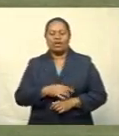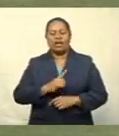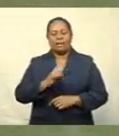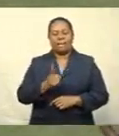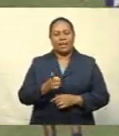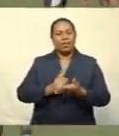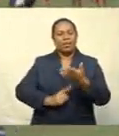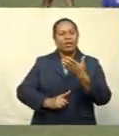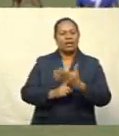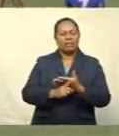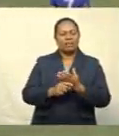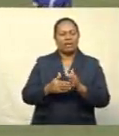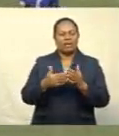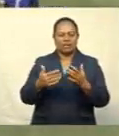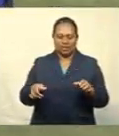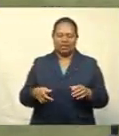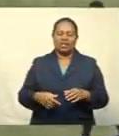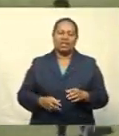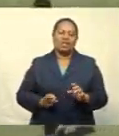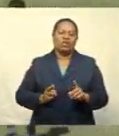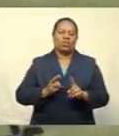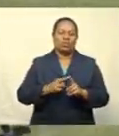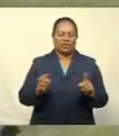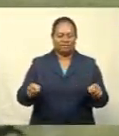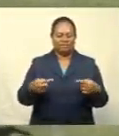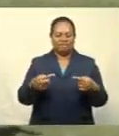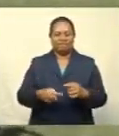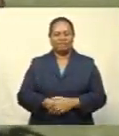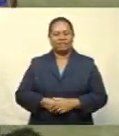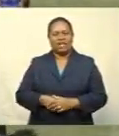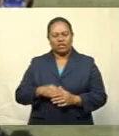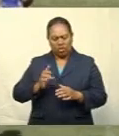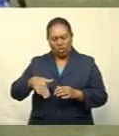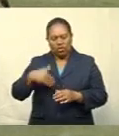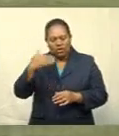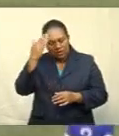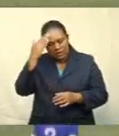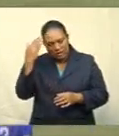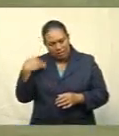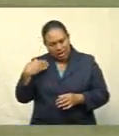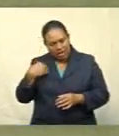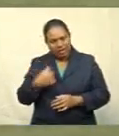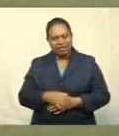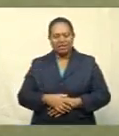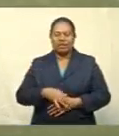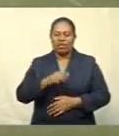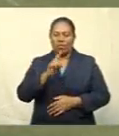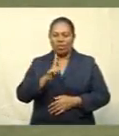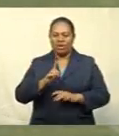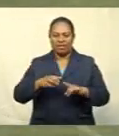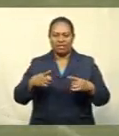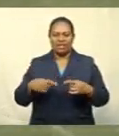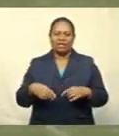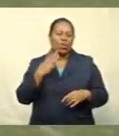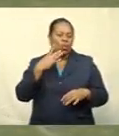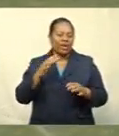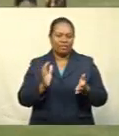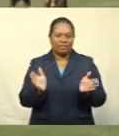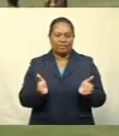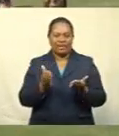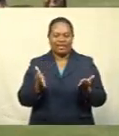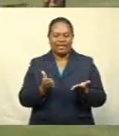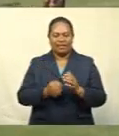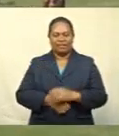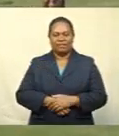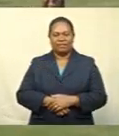odds and reached the final. Players were also constantly reminded of one thing during that match. We had to